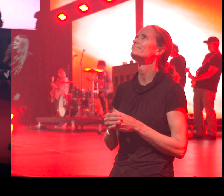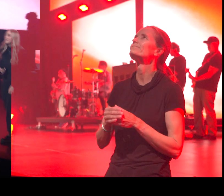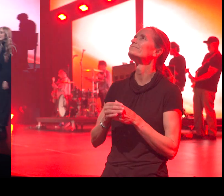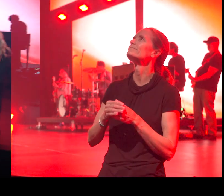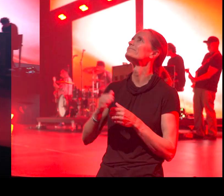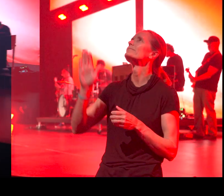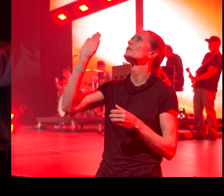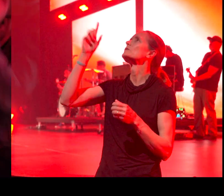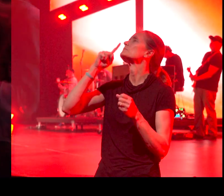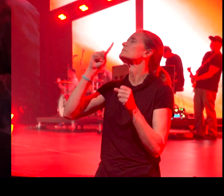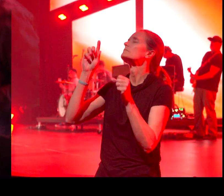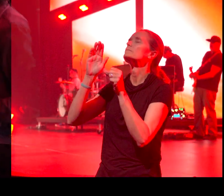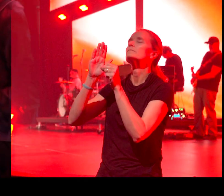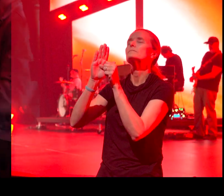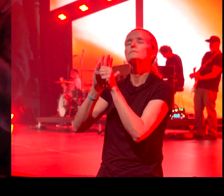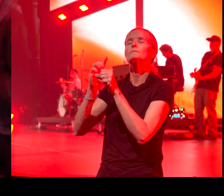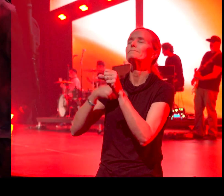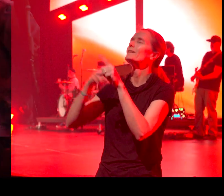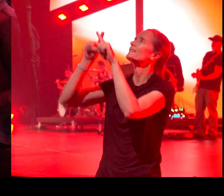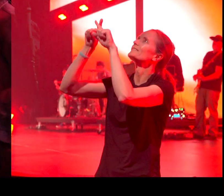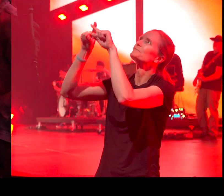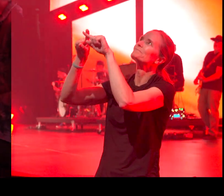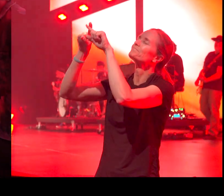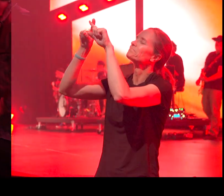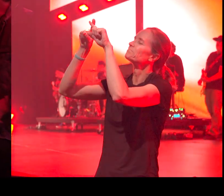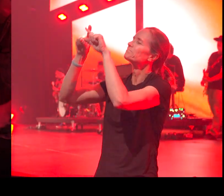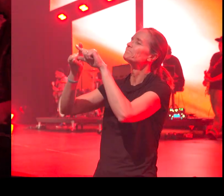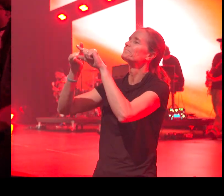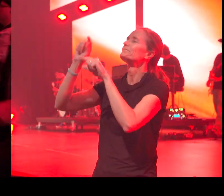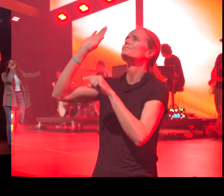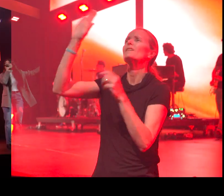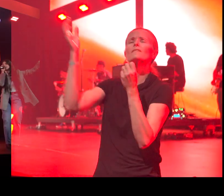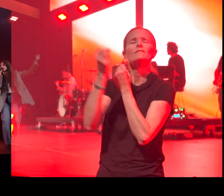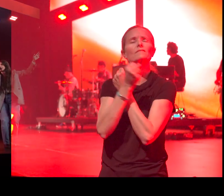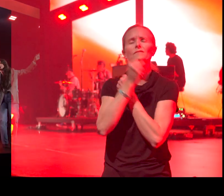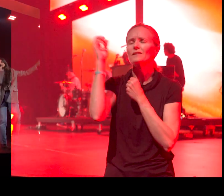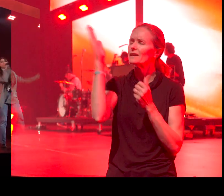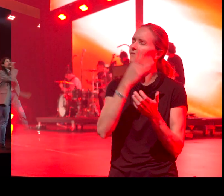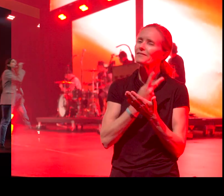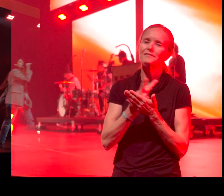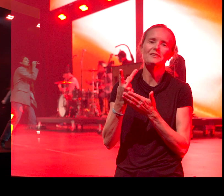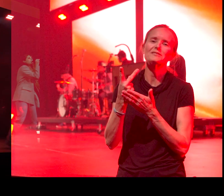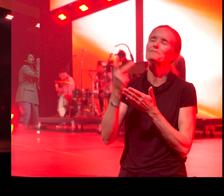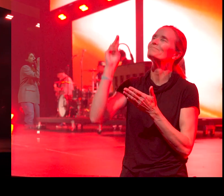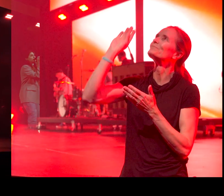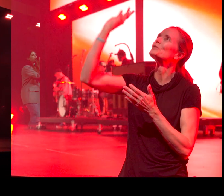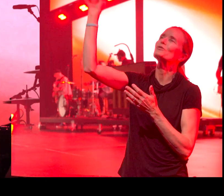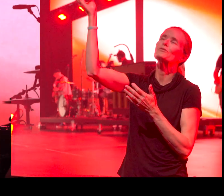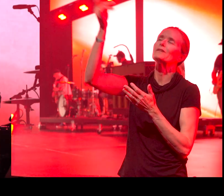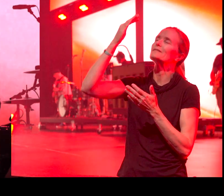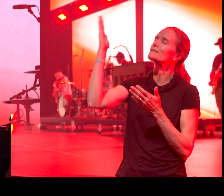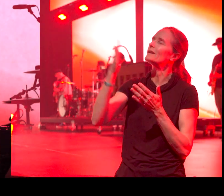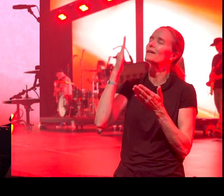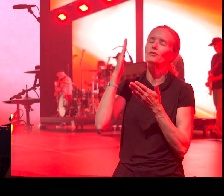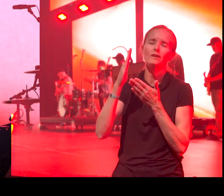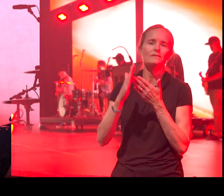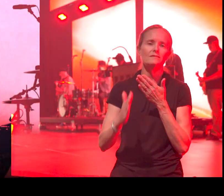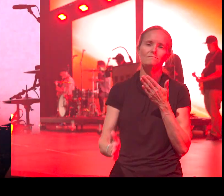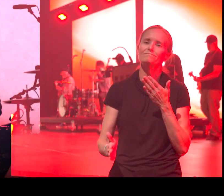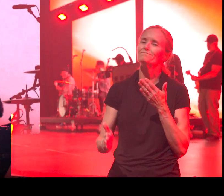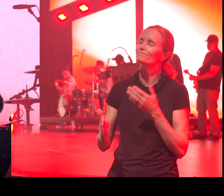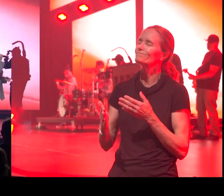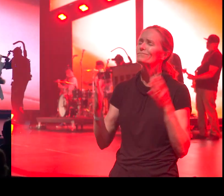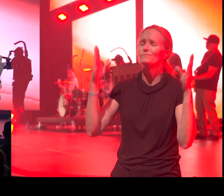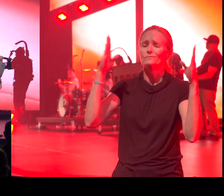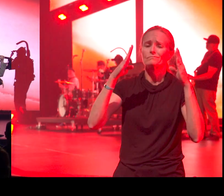am. Hey. I'm standing tall on your promises. Your love never fails. Your